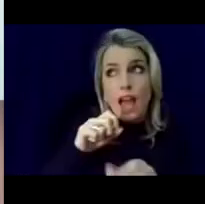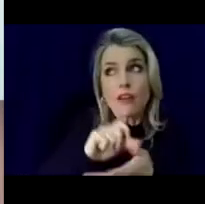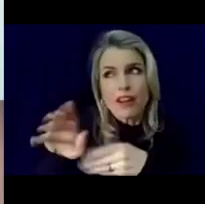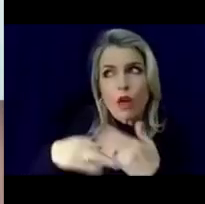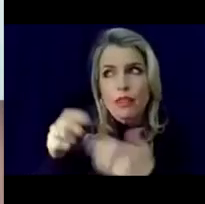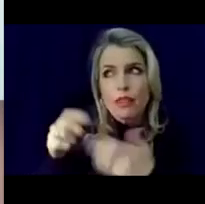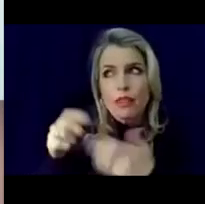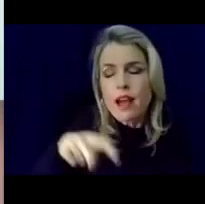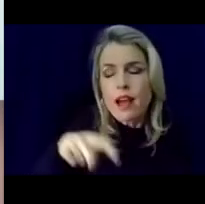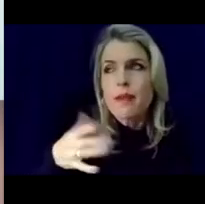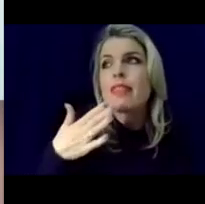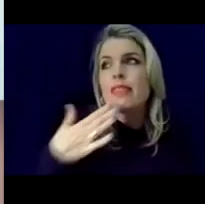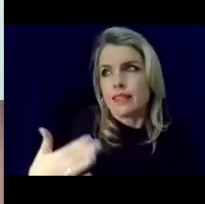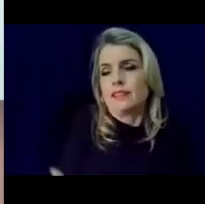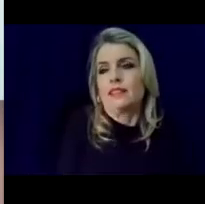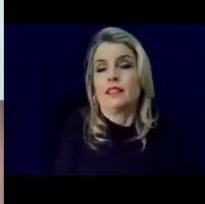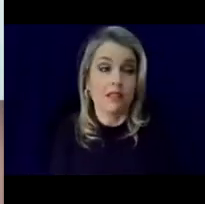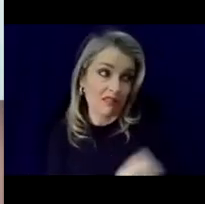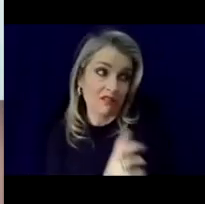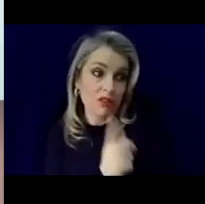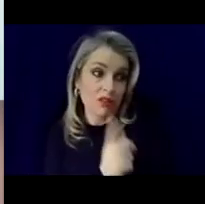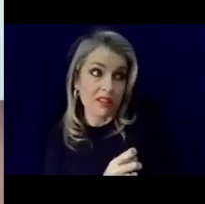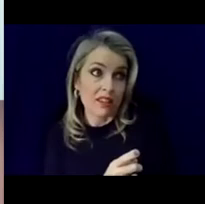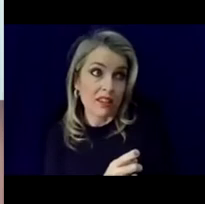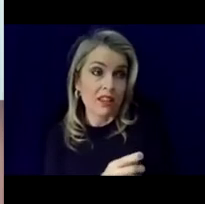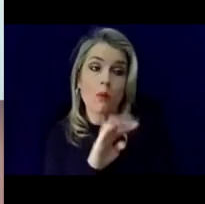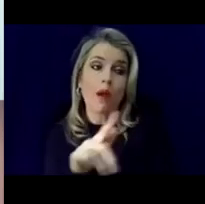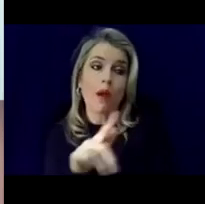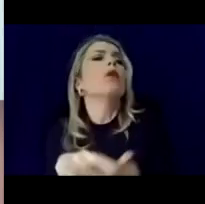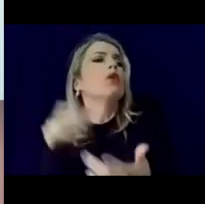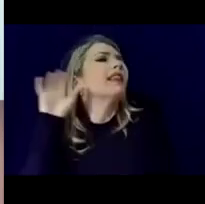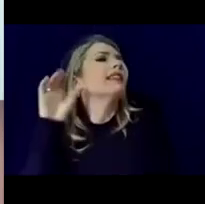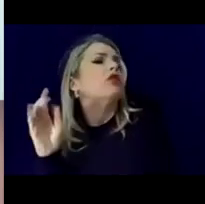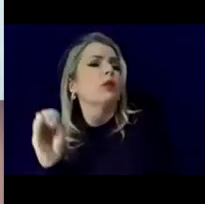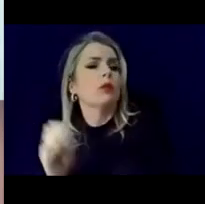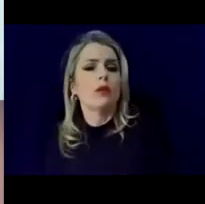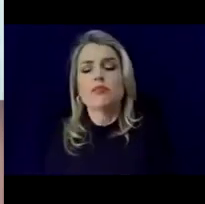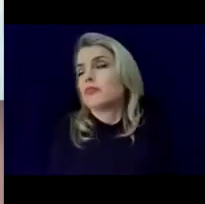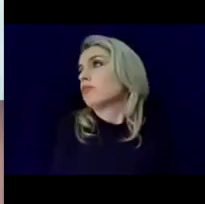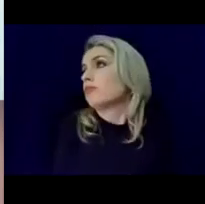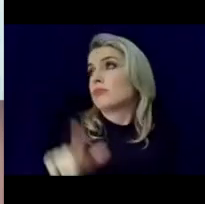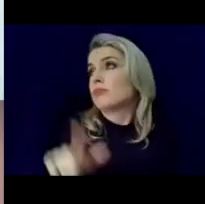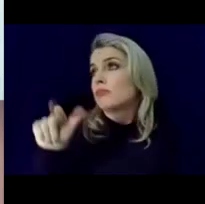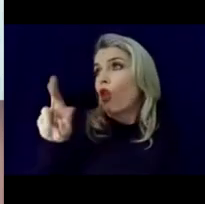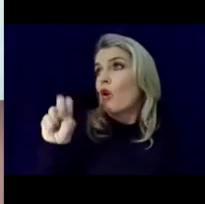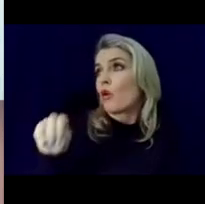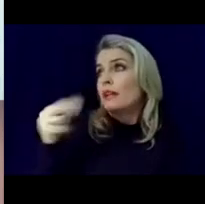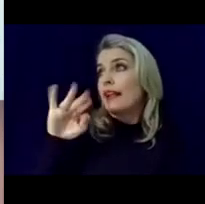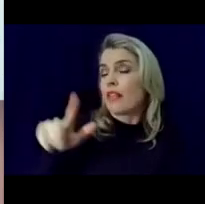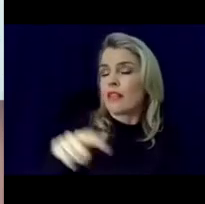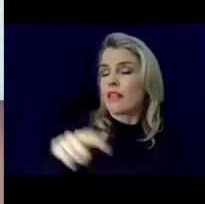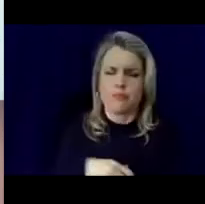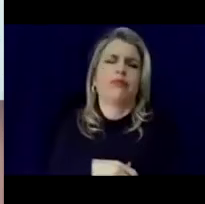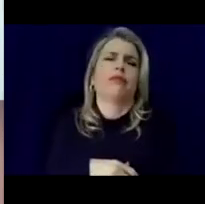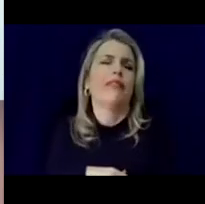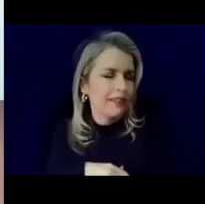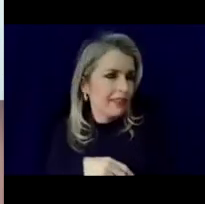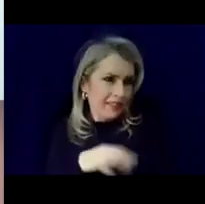time. Thanks. Yeah? Who you been listening to? Lauren Hill. Ain't that a